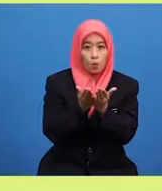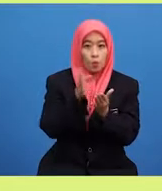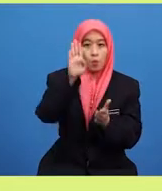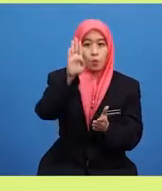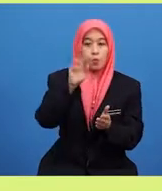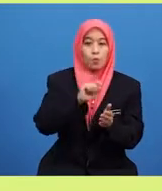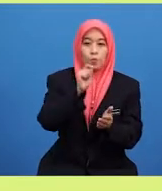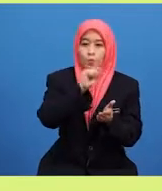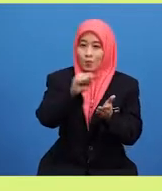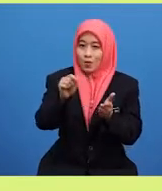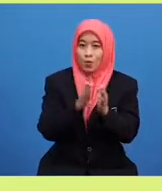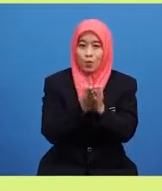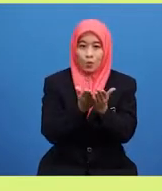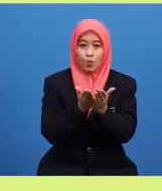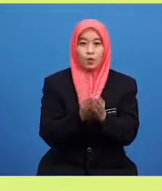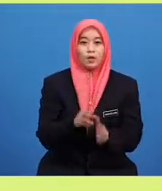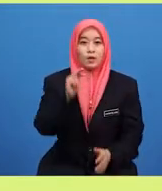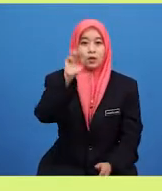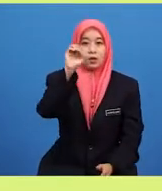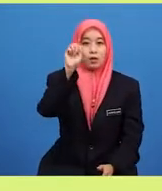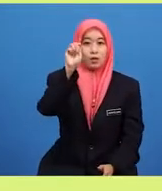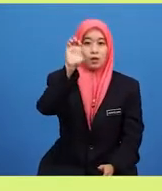It's a notebook.